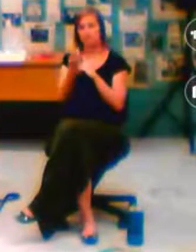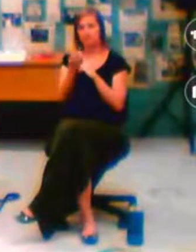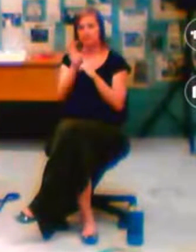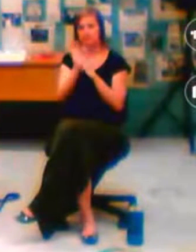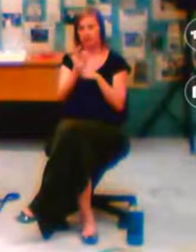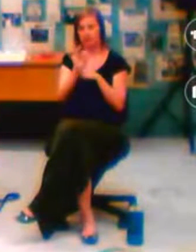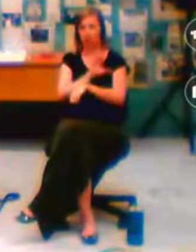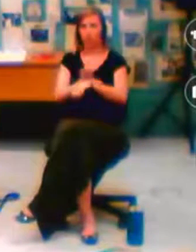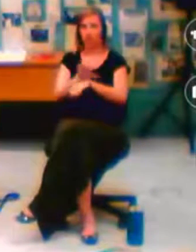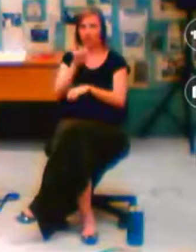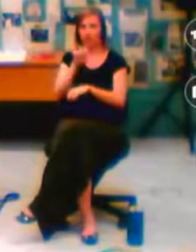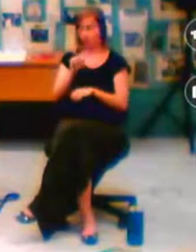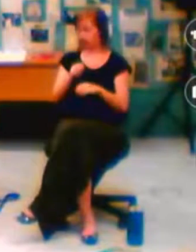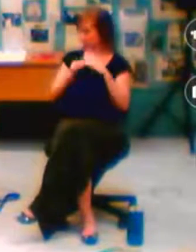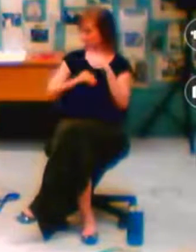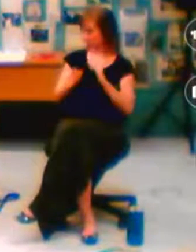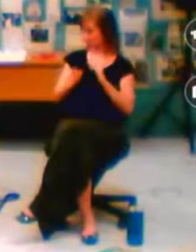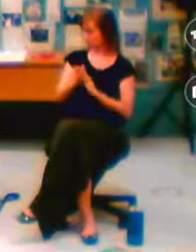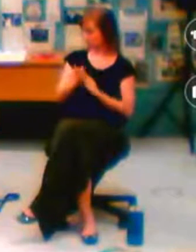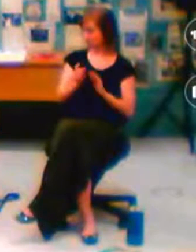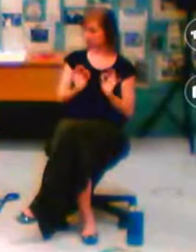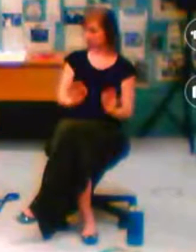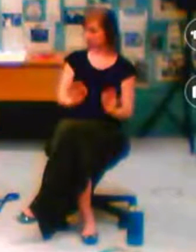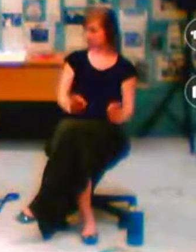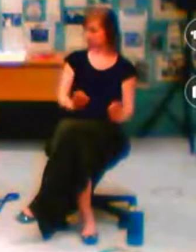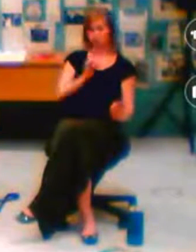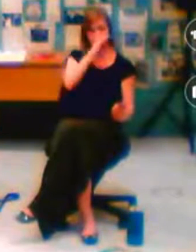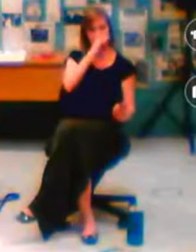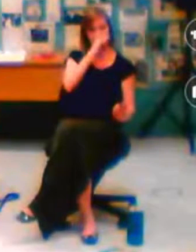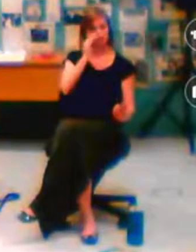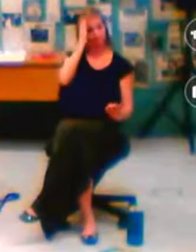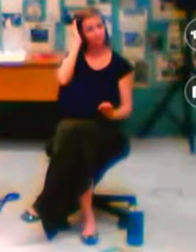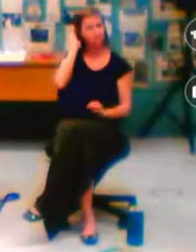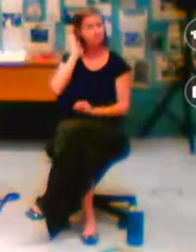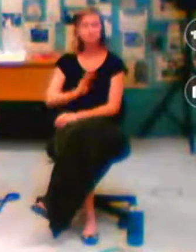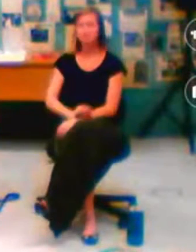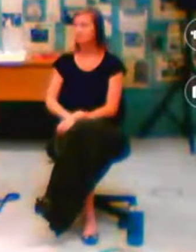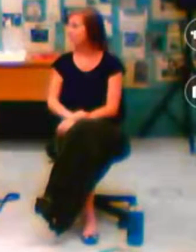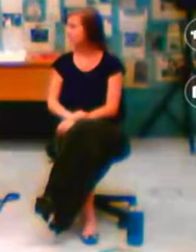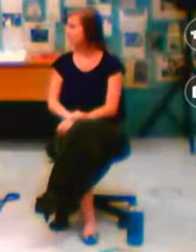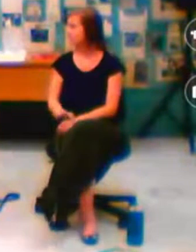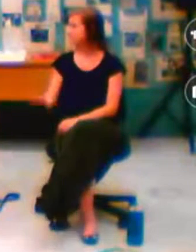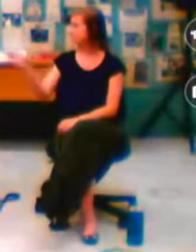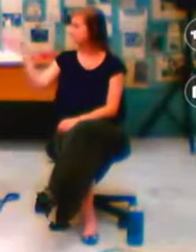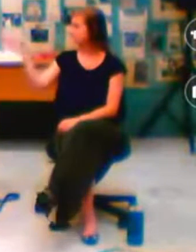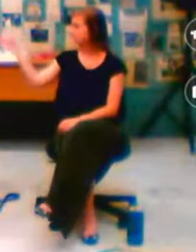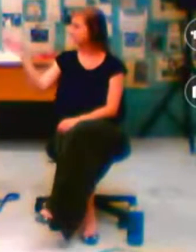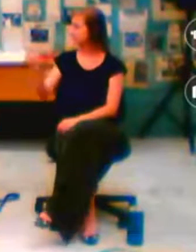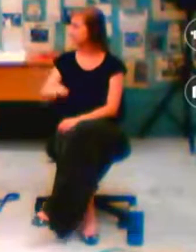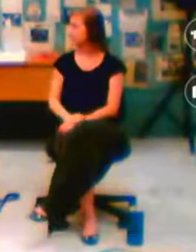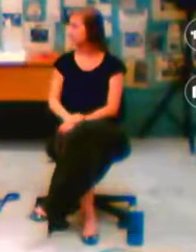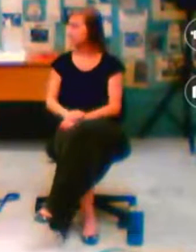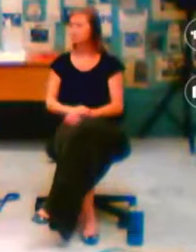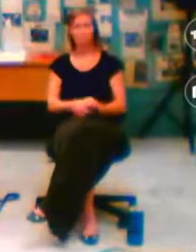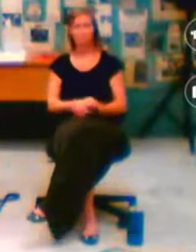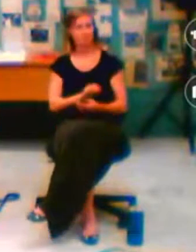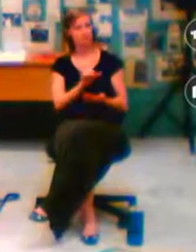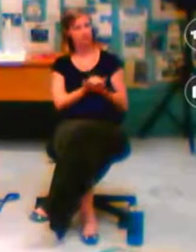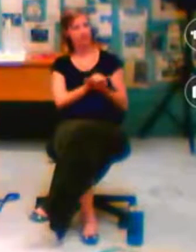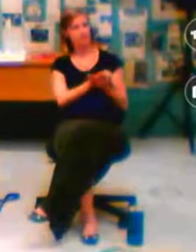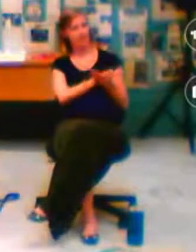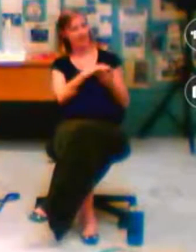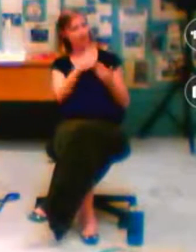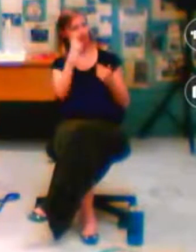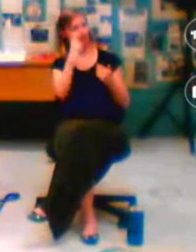competitive reimbursements to hospitals, and it will help. It will save us money, and I encourage you to vote yes on Amendment